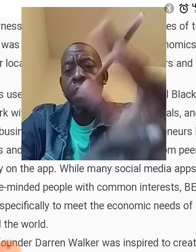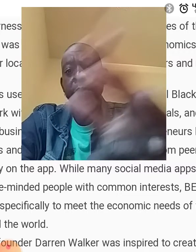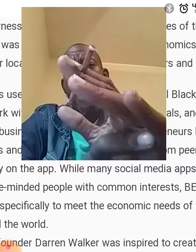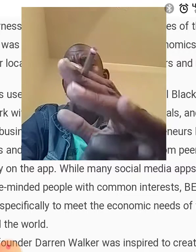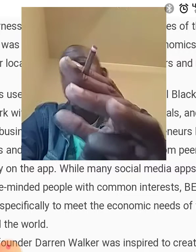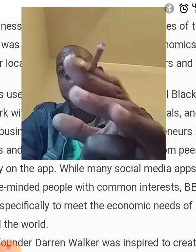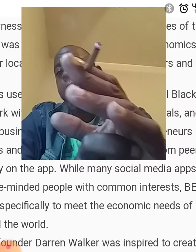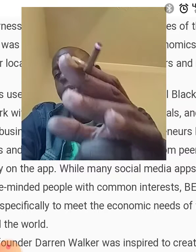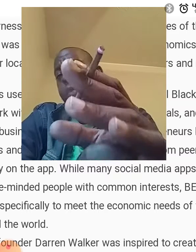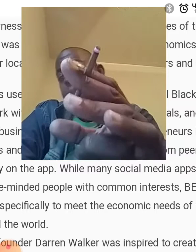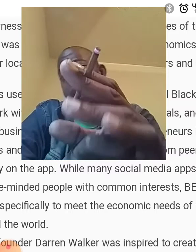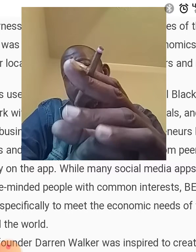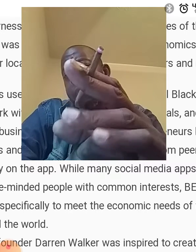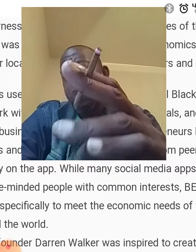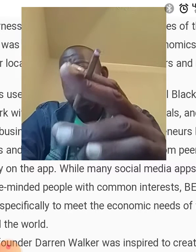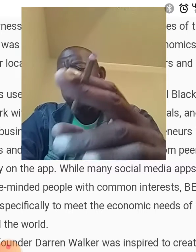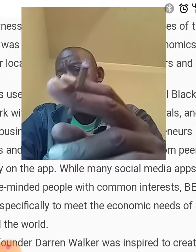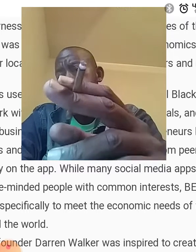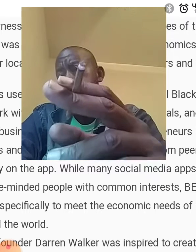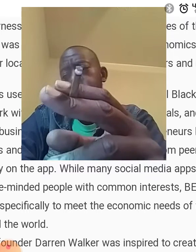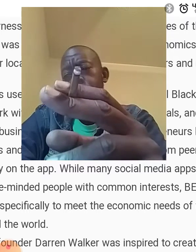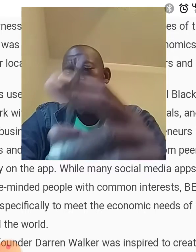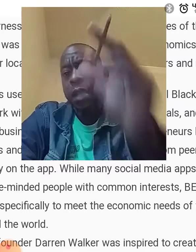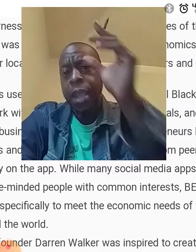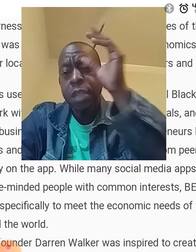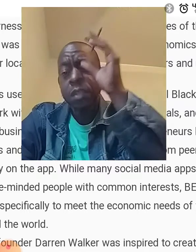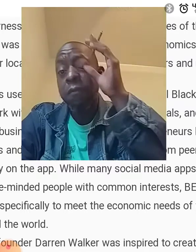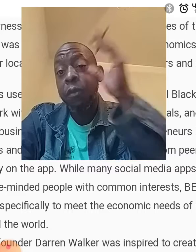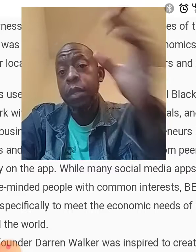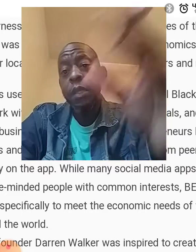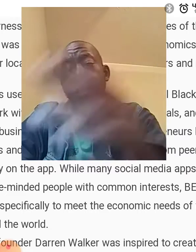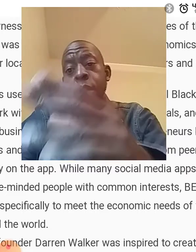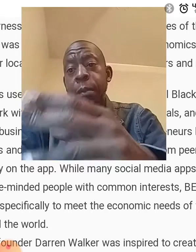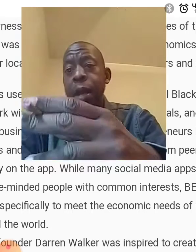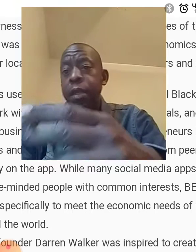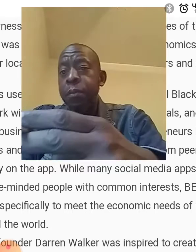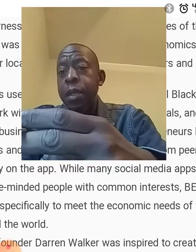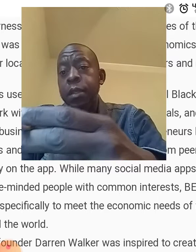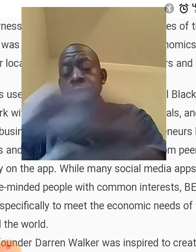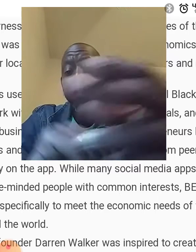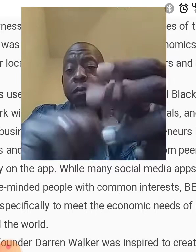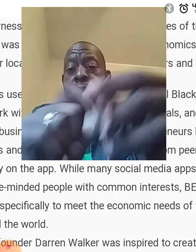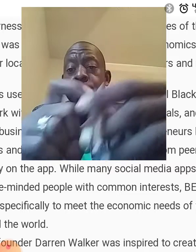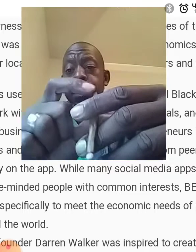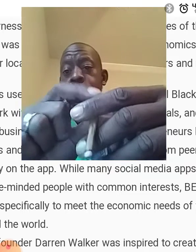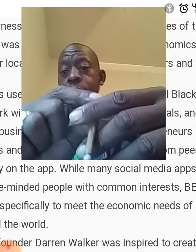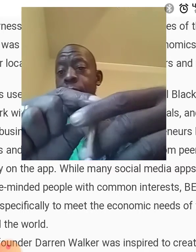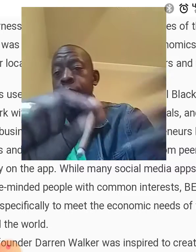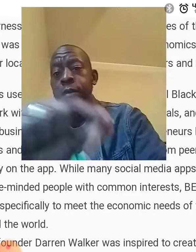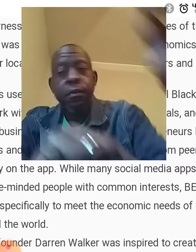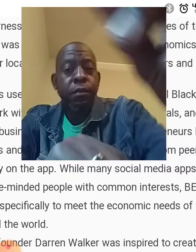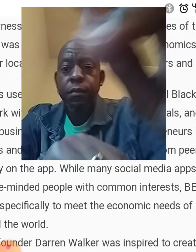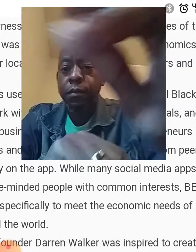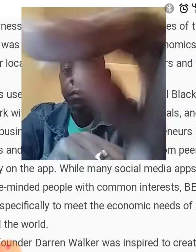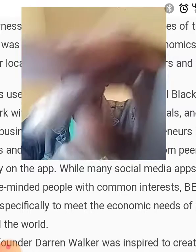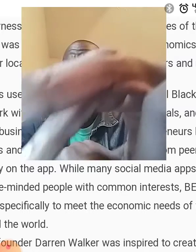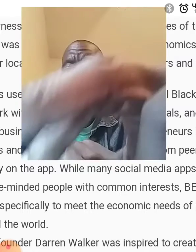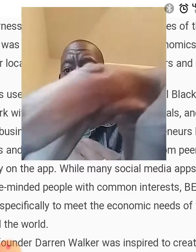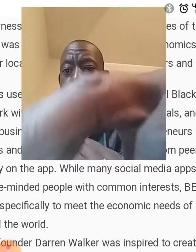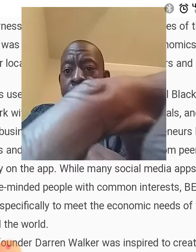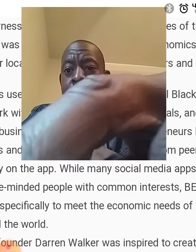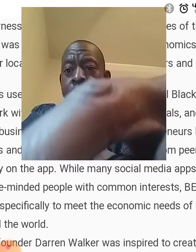attain the power that he know is out there for him. And, you know, he ain't asking for it. He going about his business correctly. So